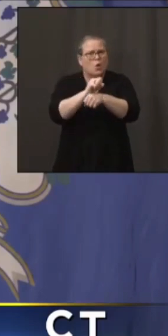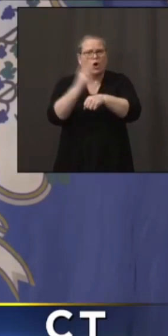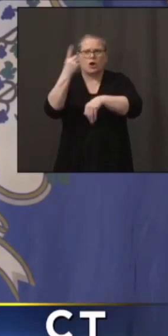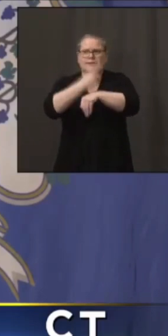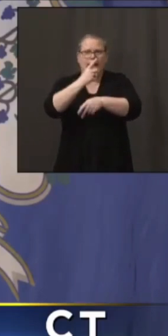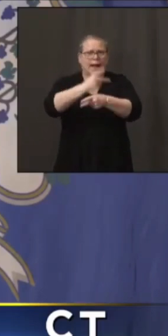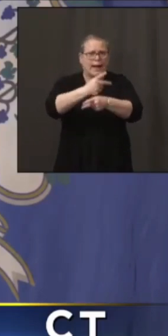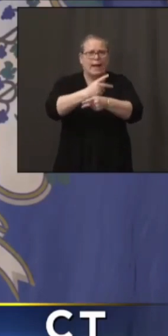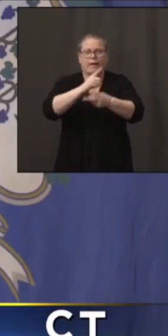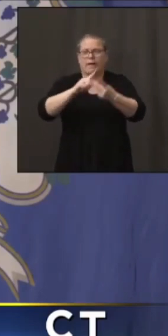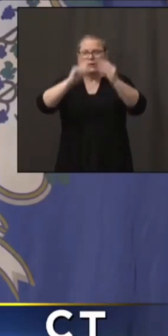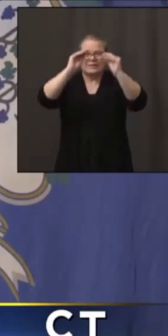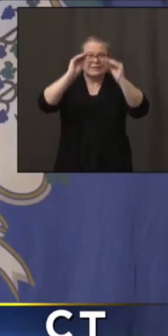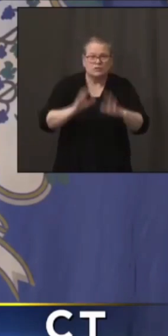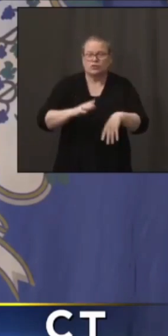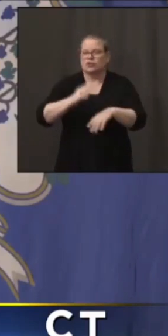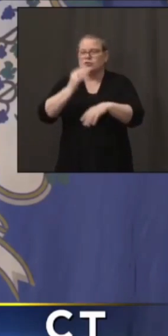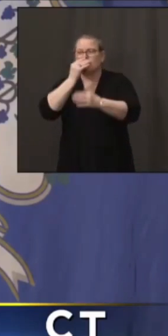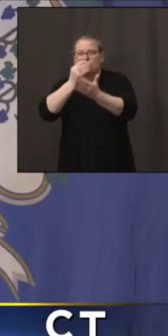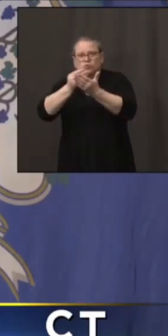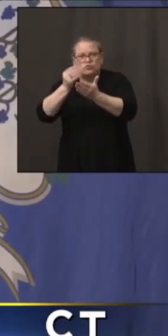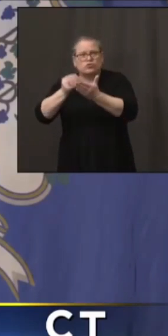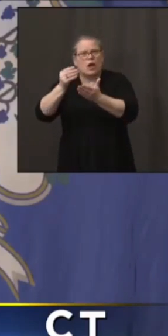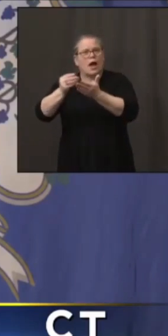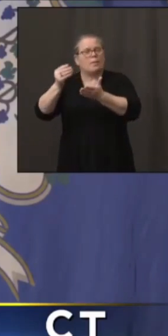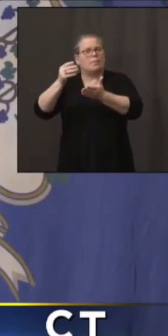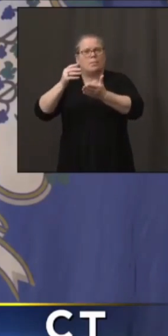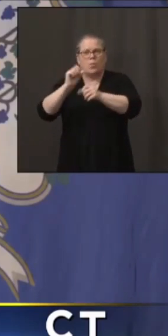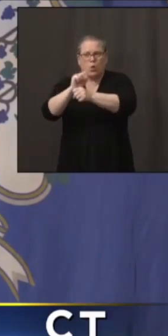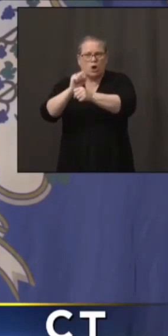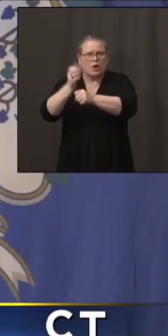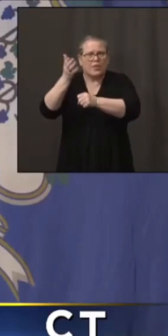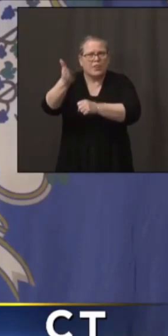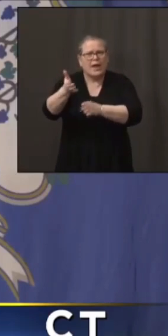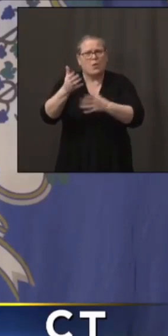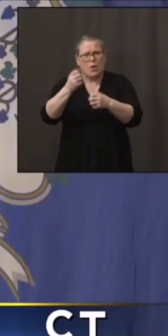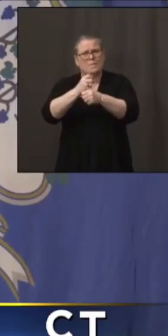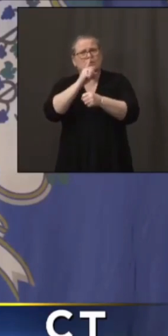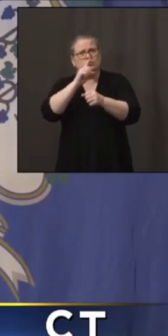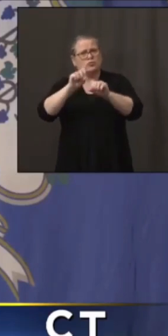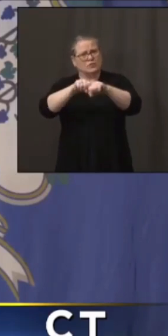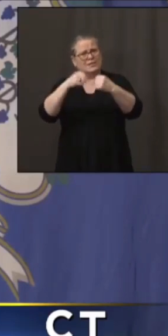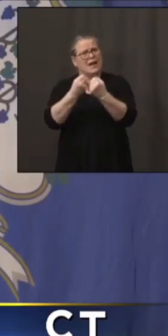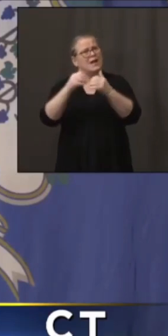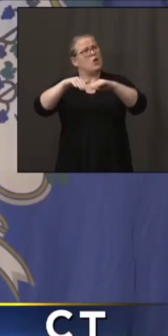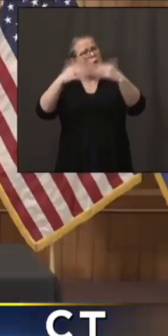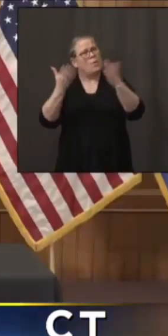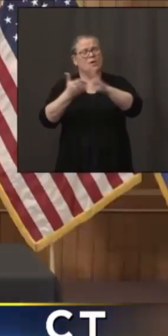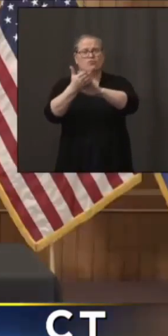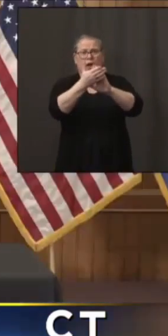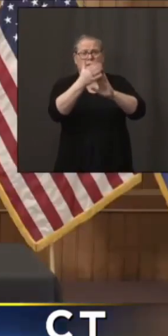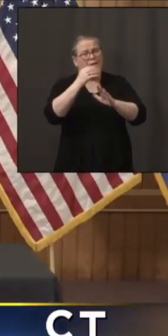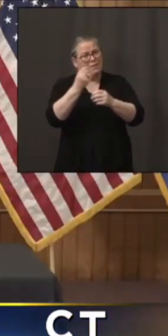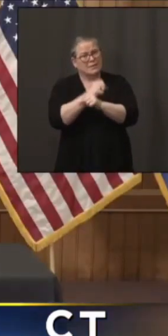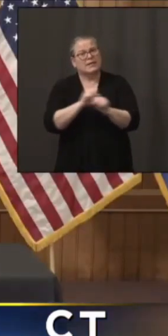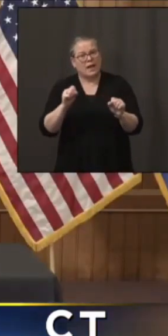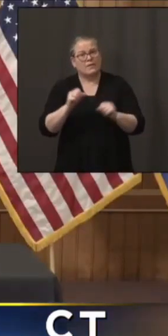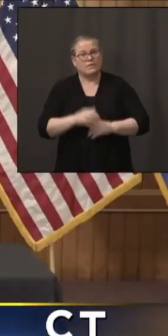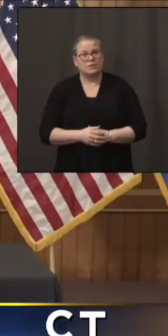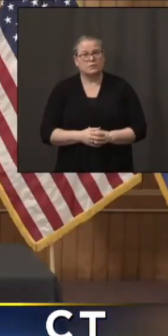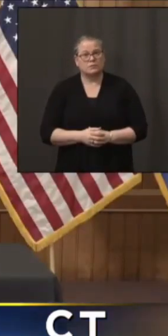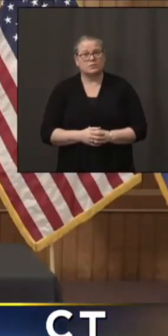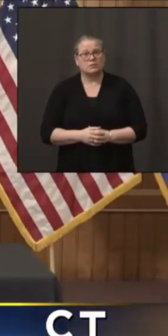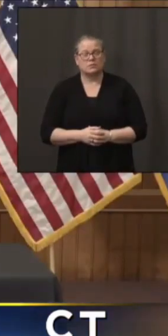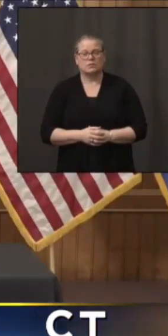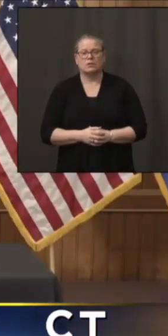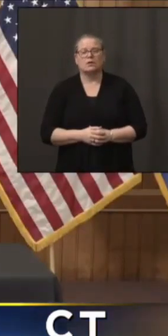and the such. We want to make sure that they can continue to make our society run and do it safely. And Governor, this might be a question